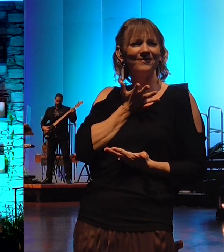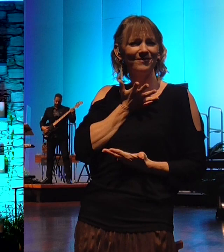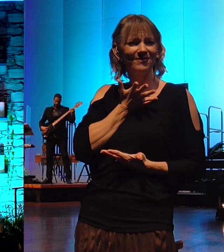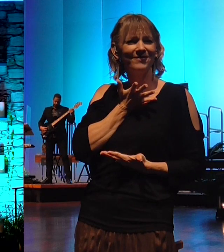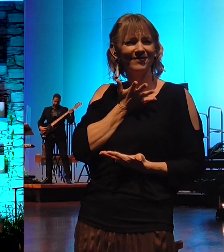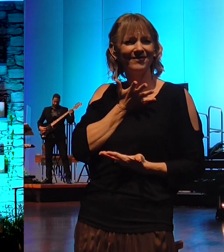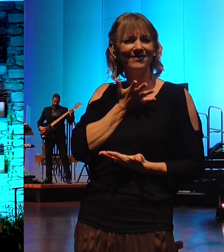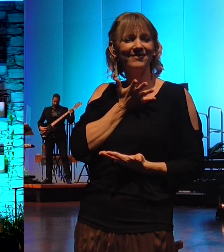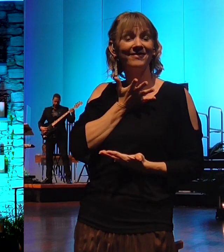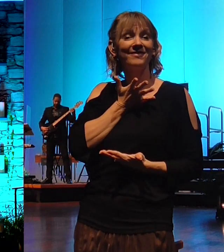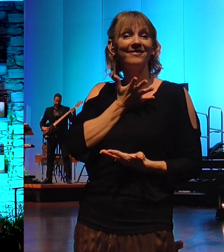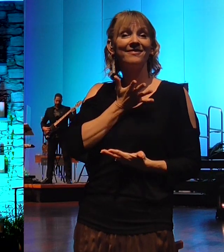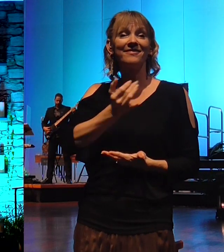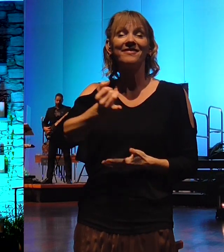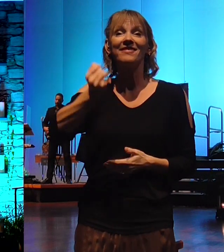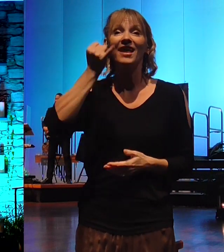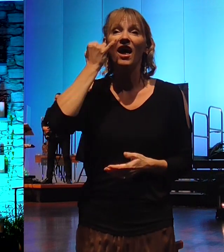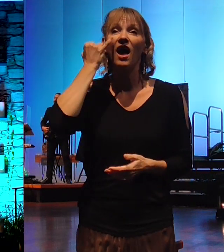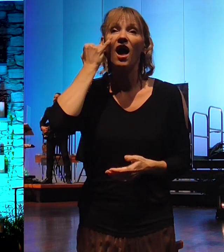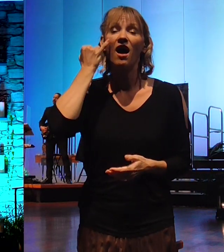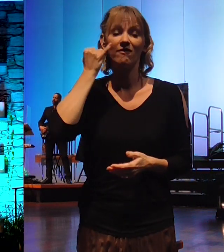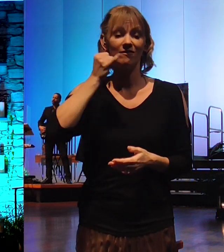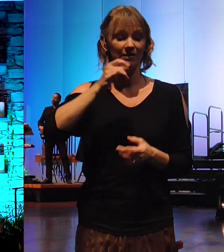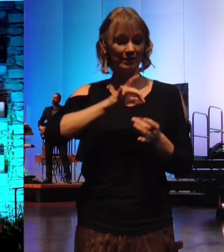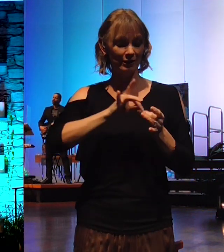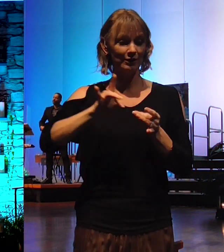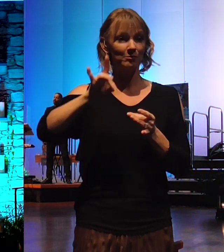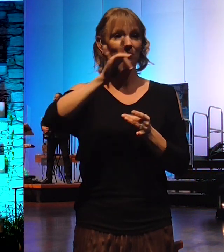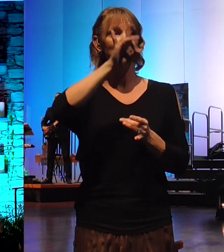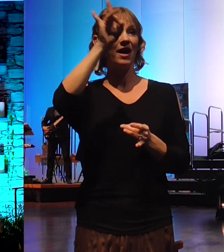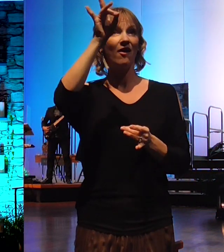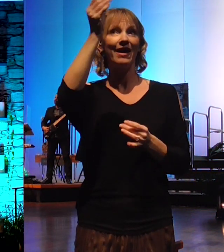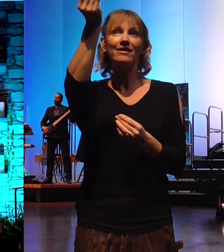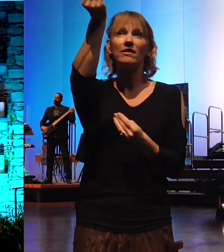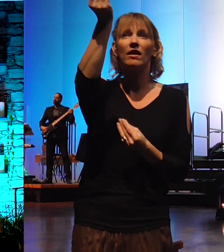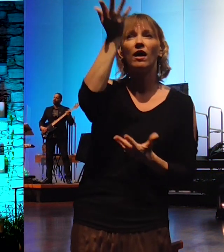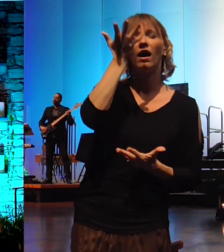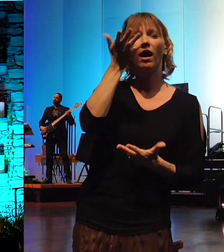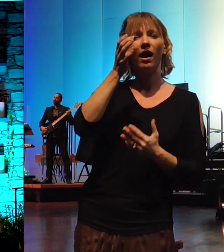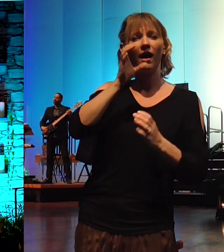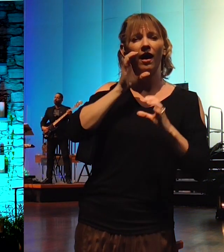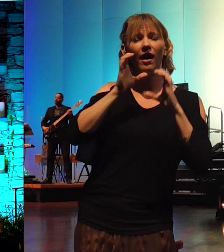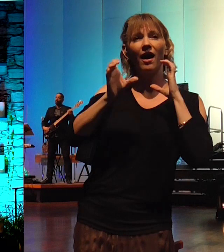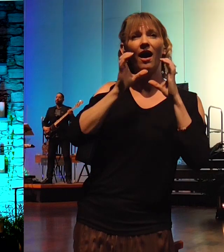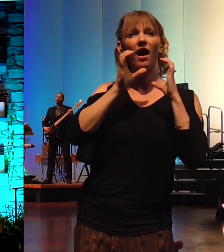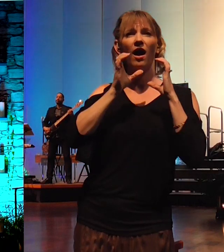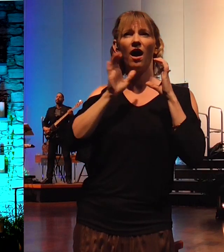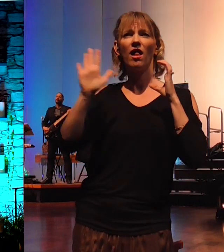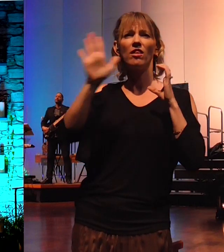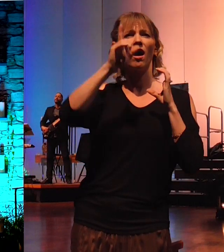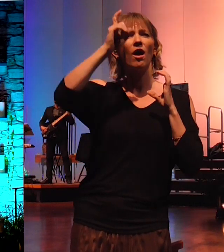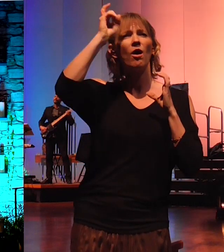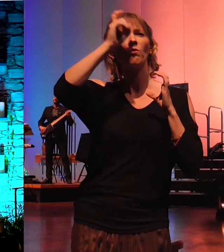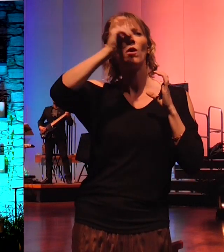And if you hear spirits talking, the wisdom can't be bought.